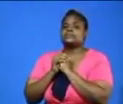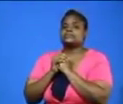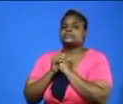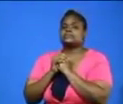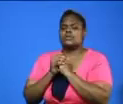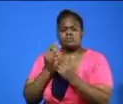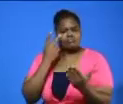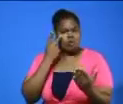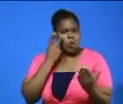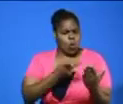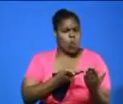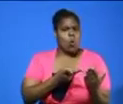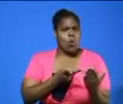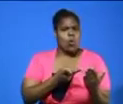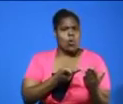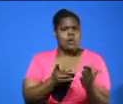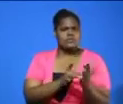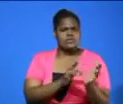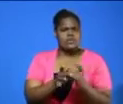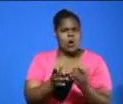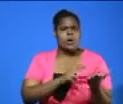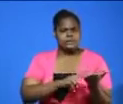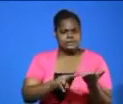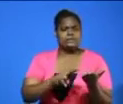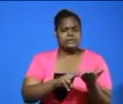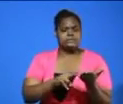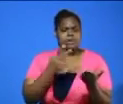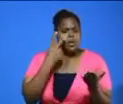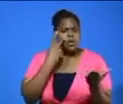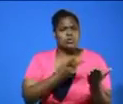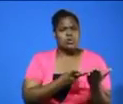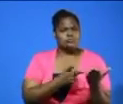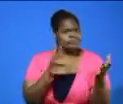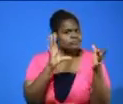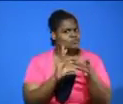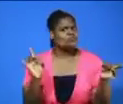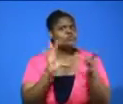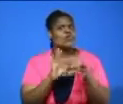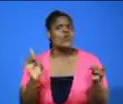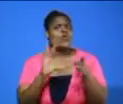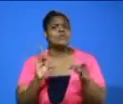Look at the text. Look at the text. Look at the story.